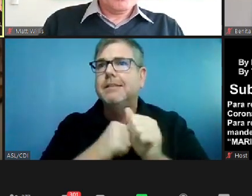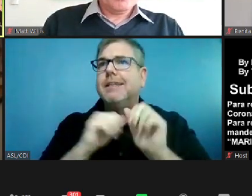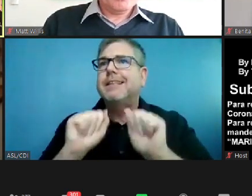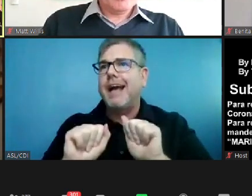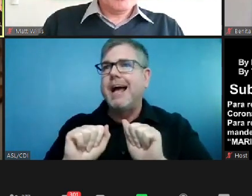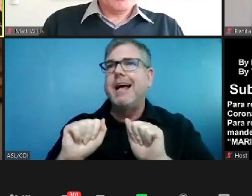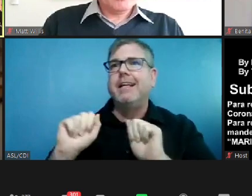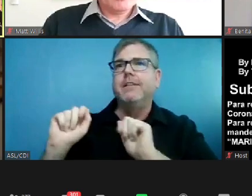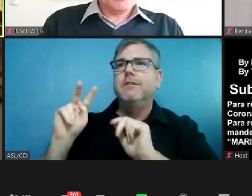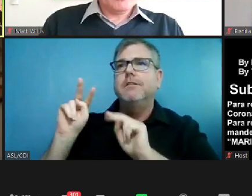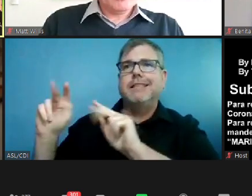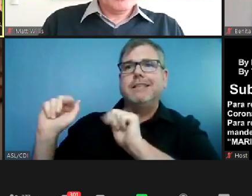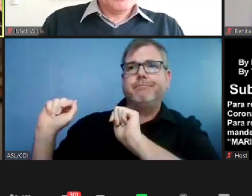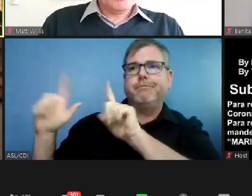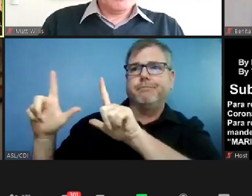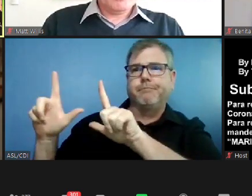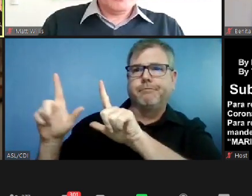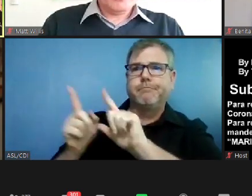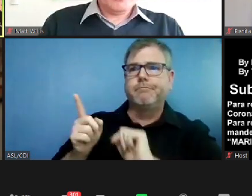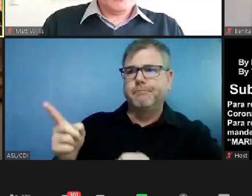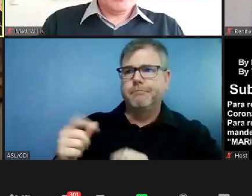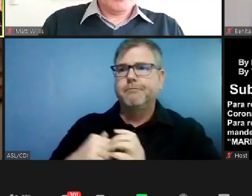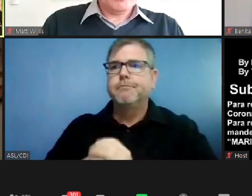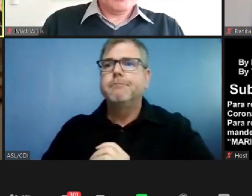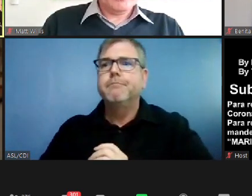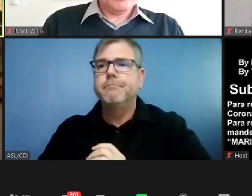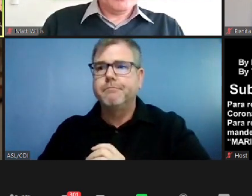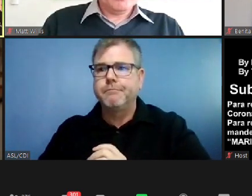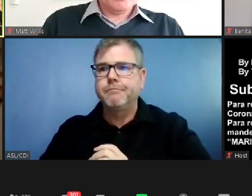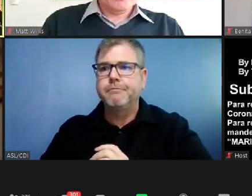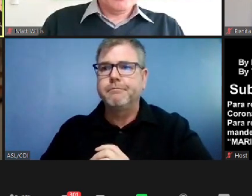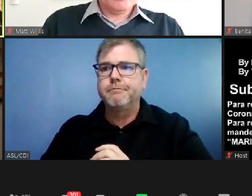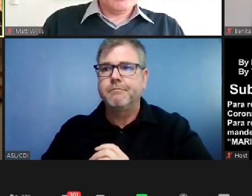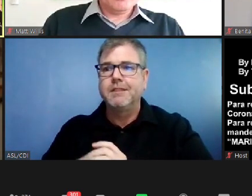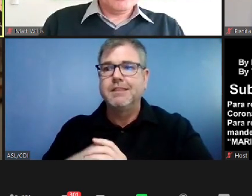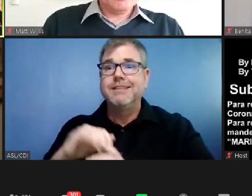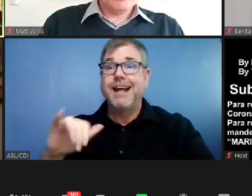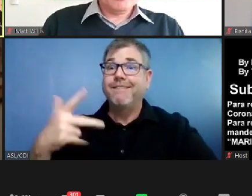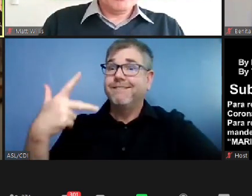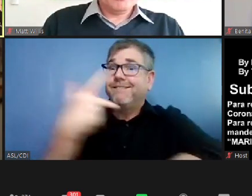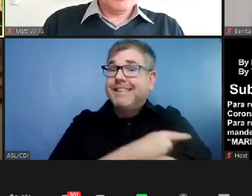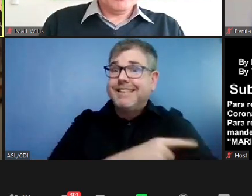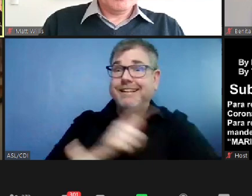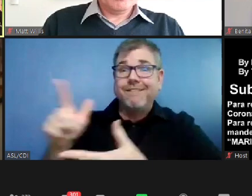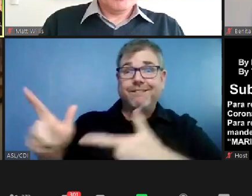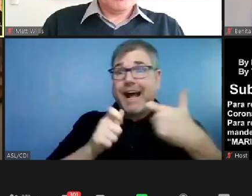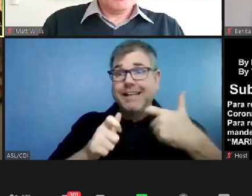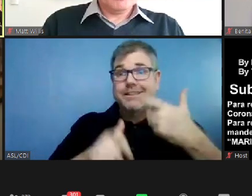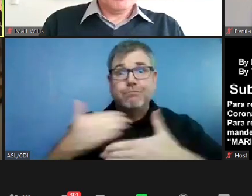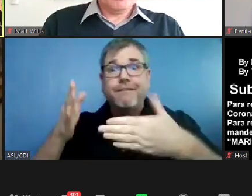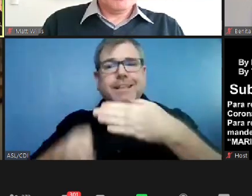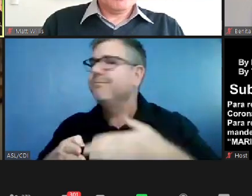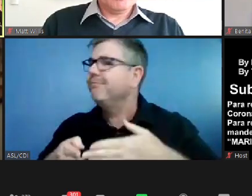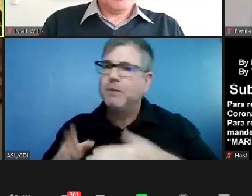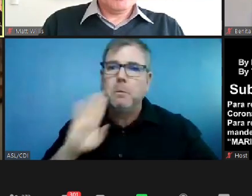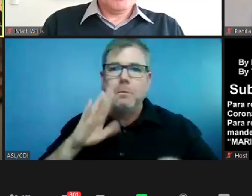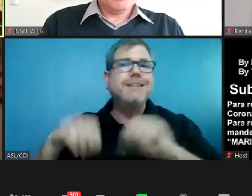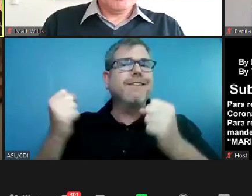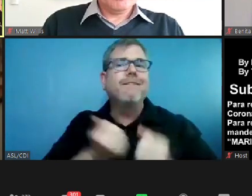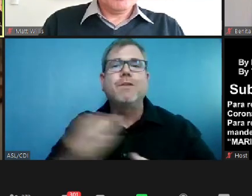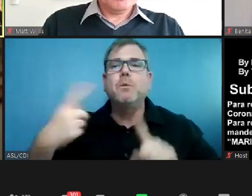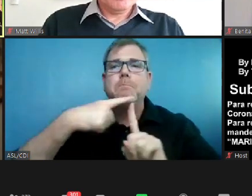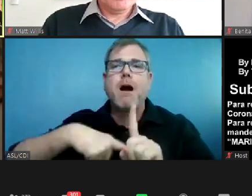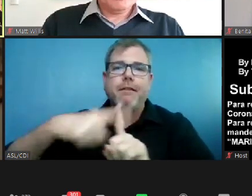several-month vaccine process, as well as new updates from the state, public health orders, business reopening guidance, updates on schools, and